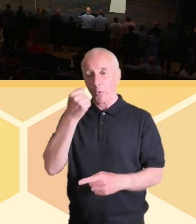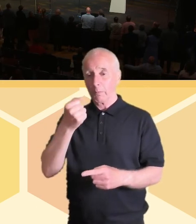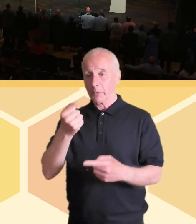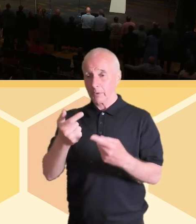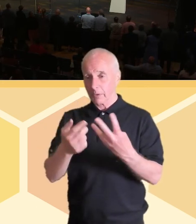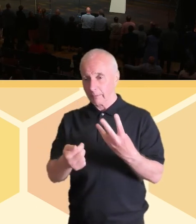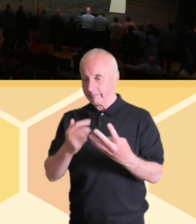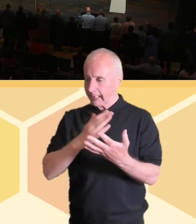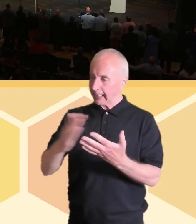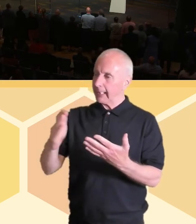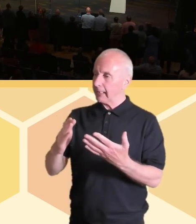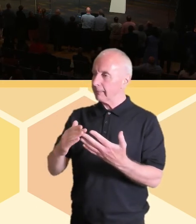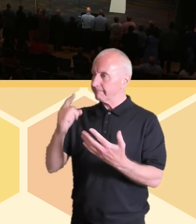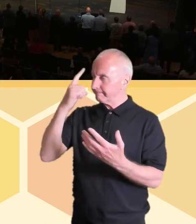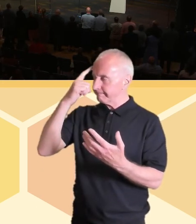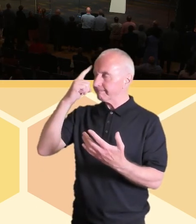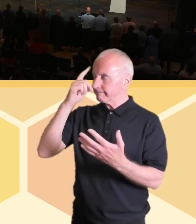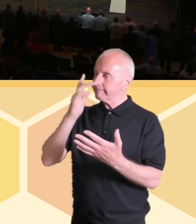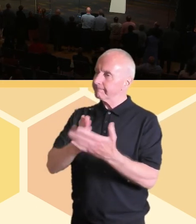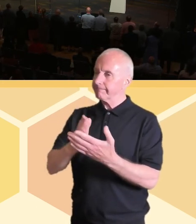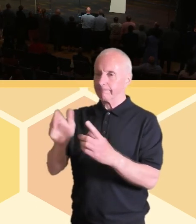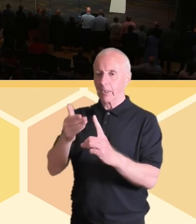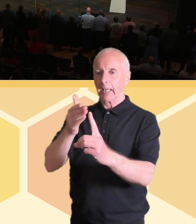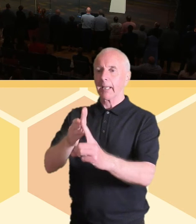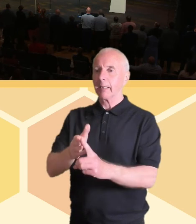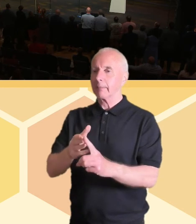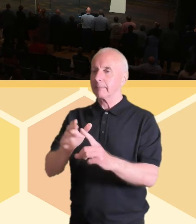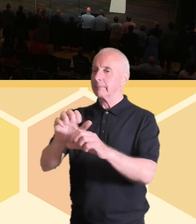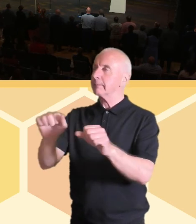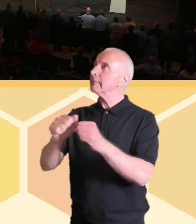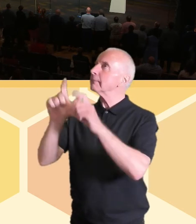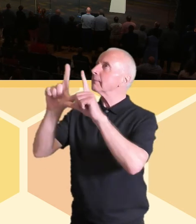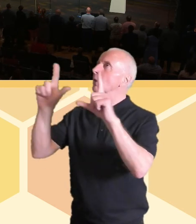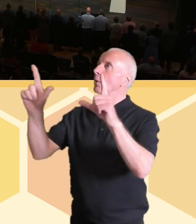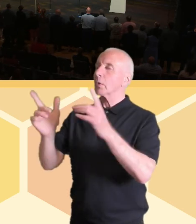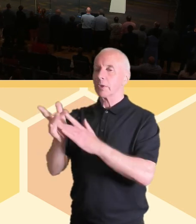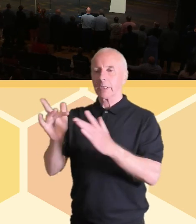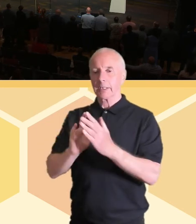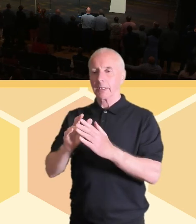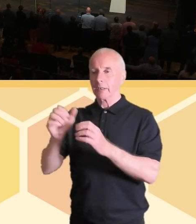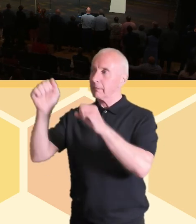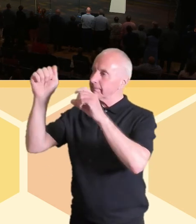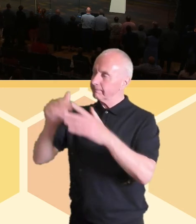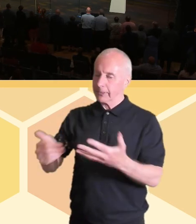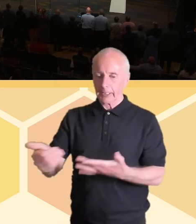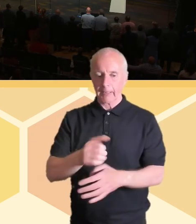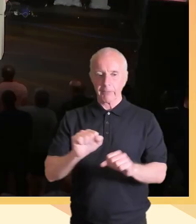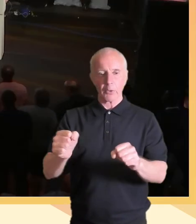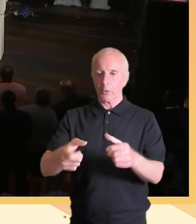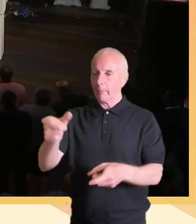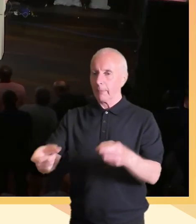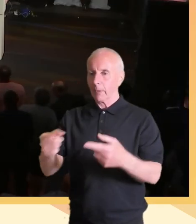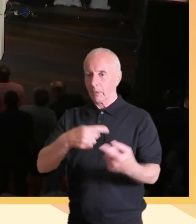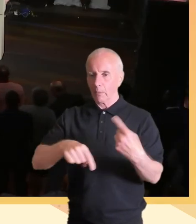our clear intentions. Come, Lord Jesus, come save your people, that we might live